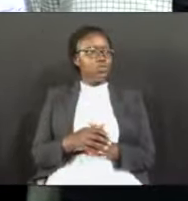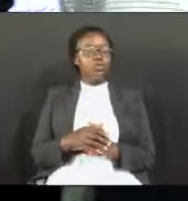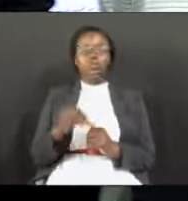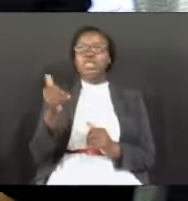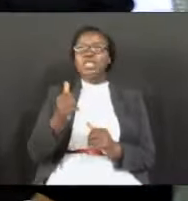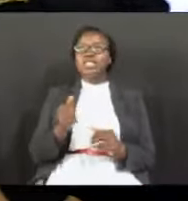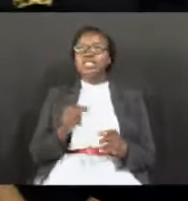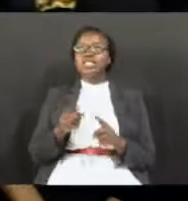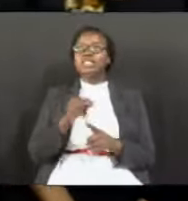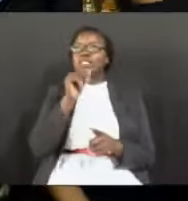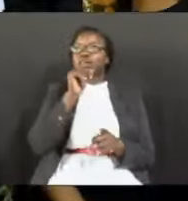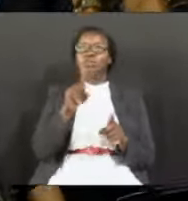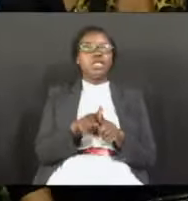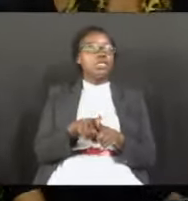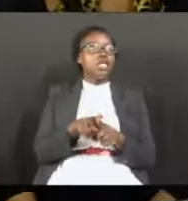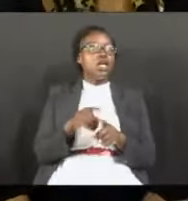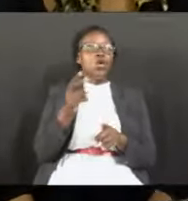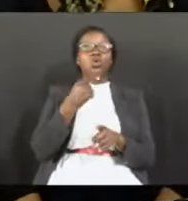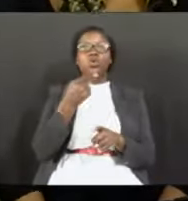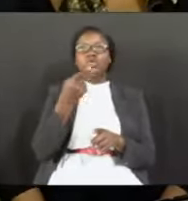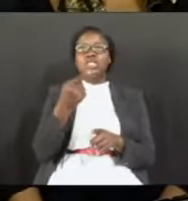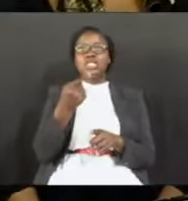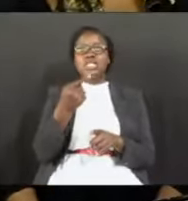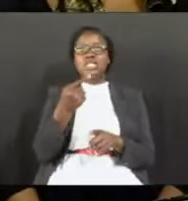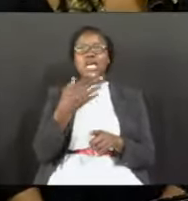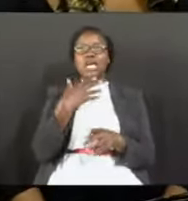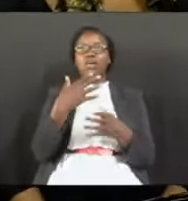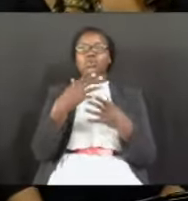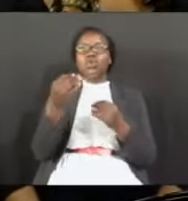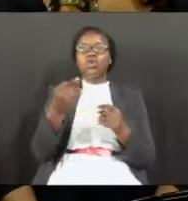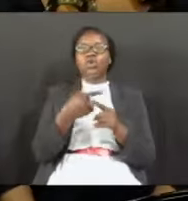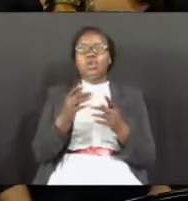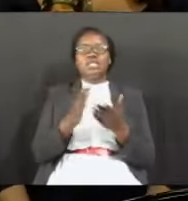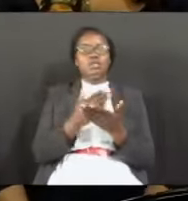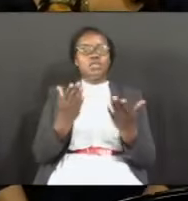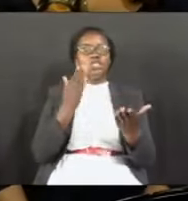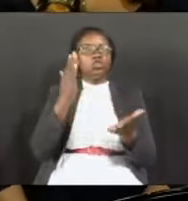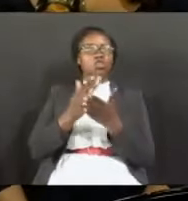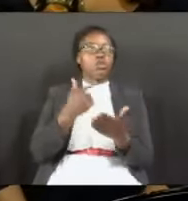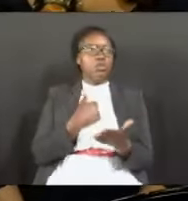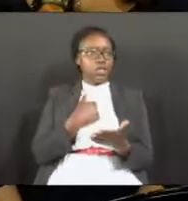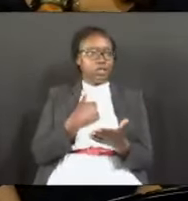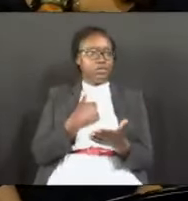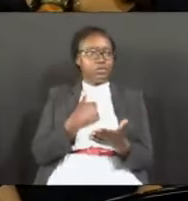sister, brother, who says, I need to go, but something is stopping you.